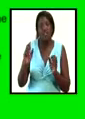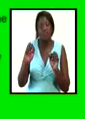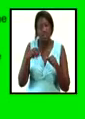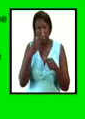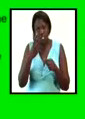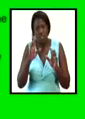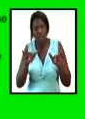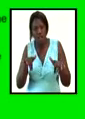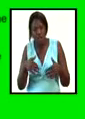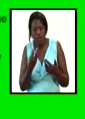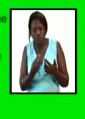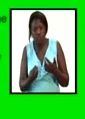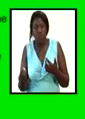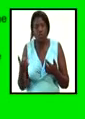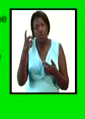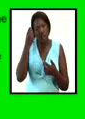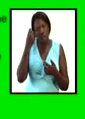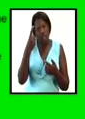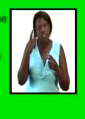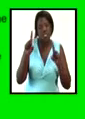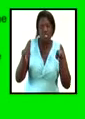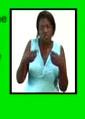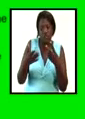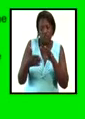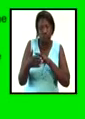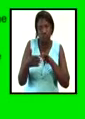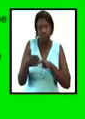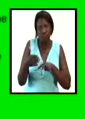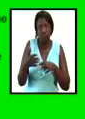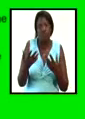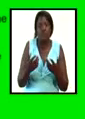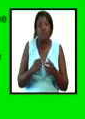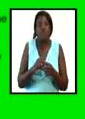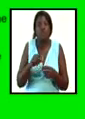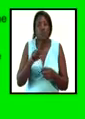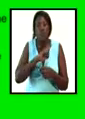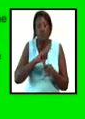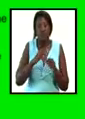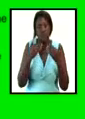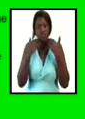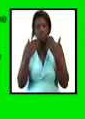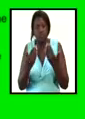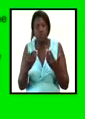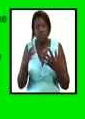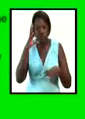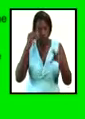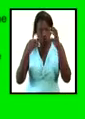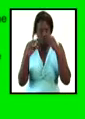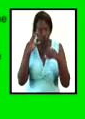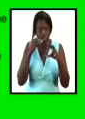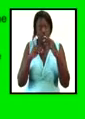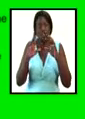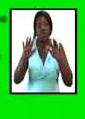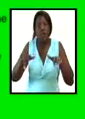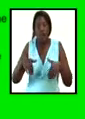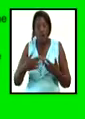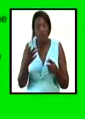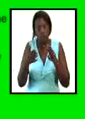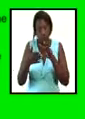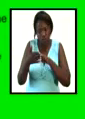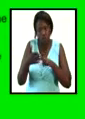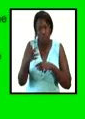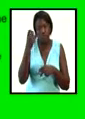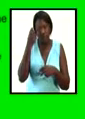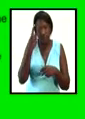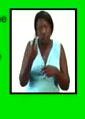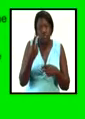comprehend or understand what they have read. That's why it is important to learn the skill of reading with understanding. Let's summarize